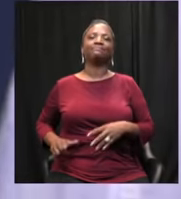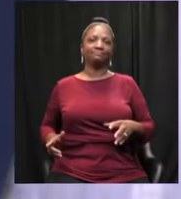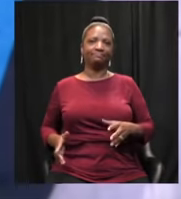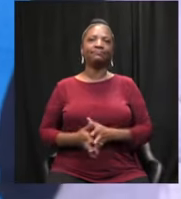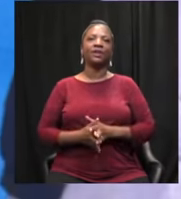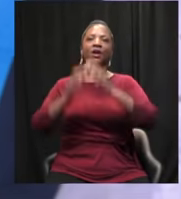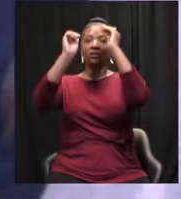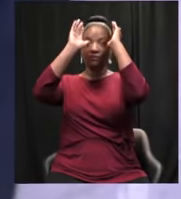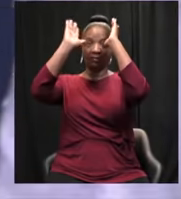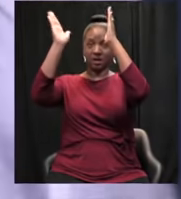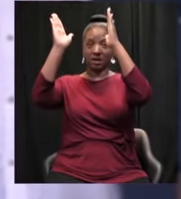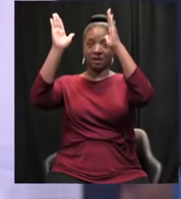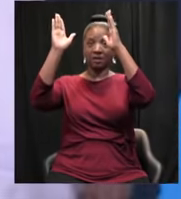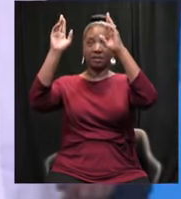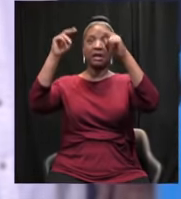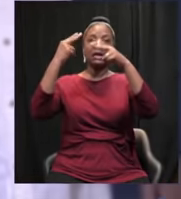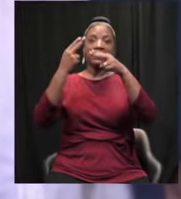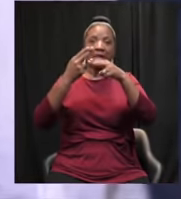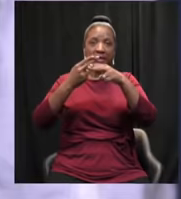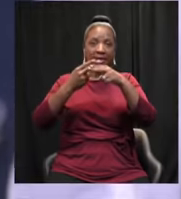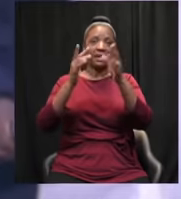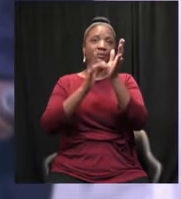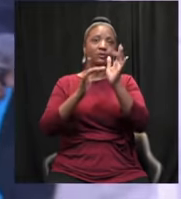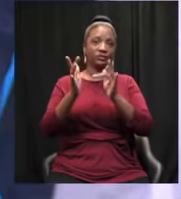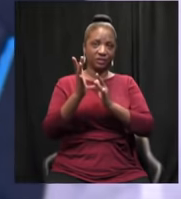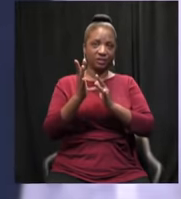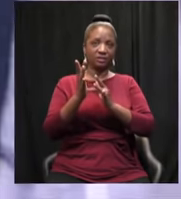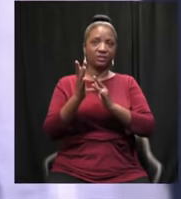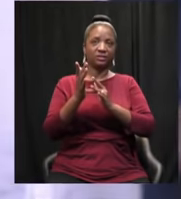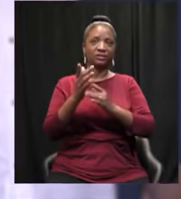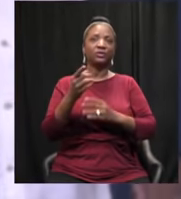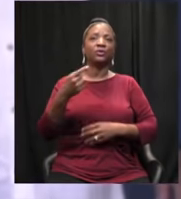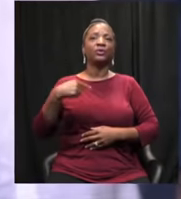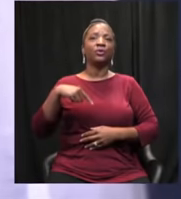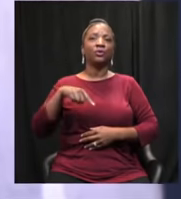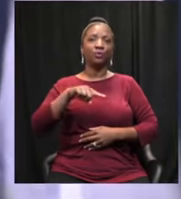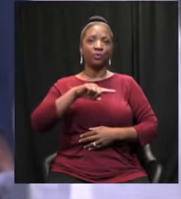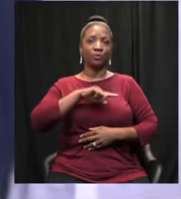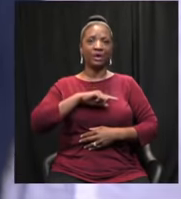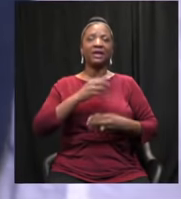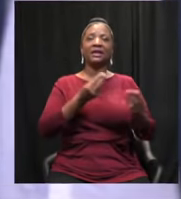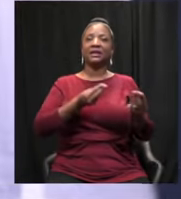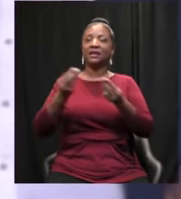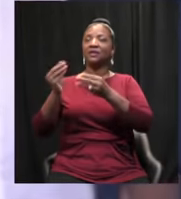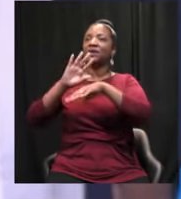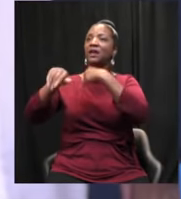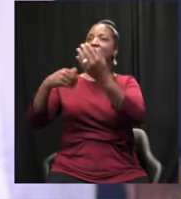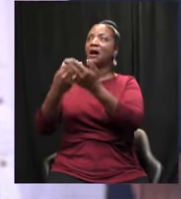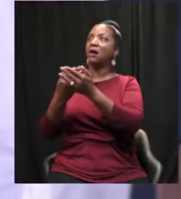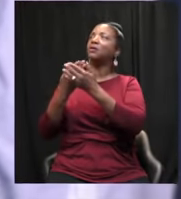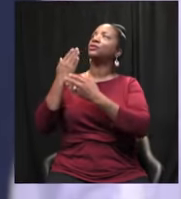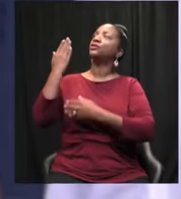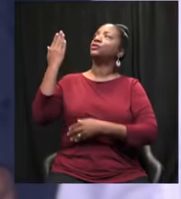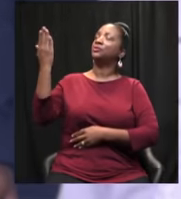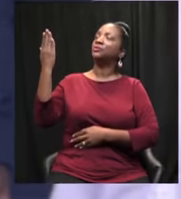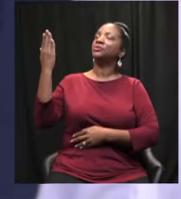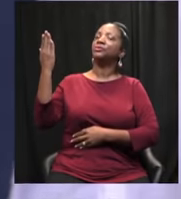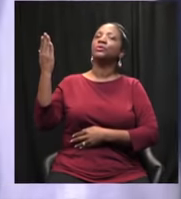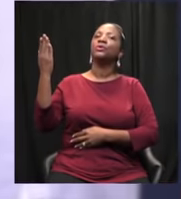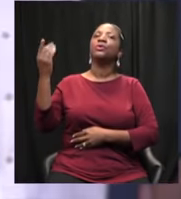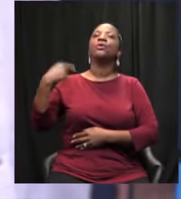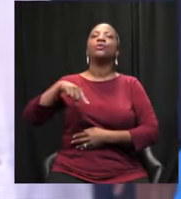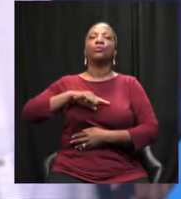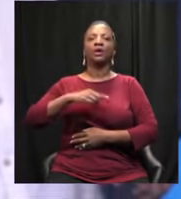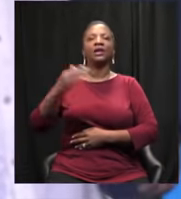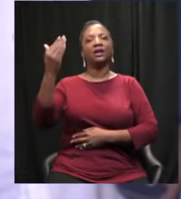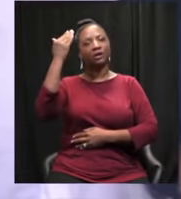so, Father, in the name of Jesus, we simply release it all to you right now, because we know that you can